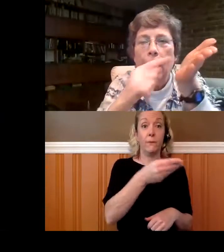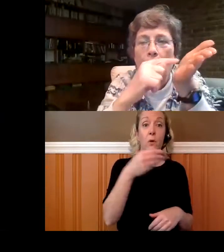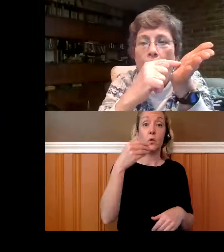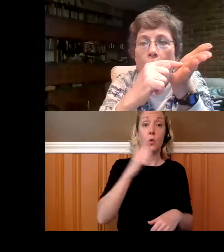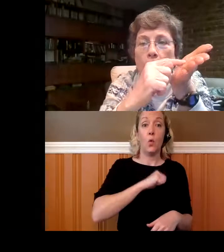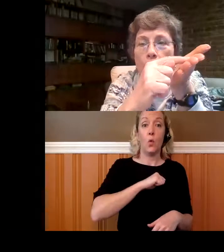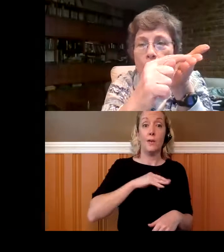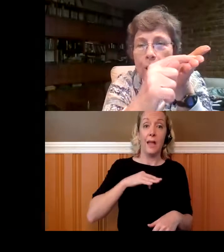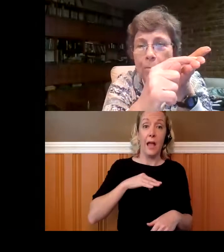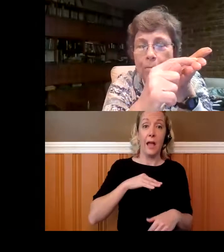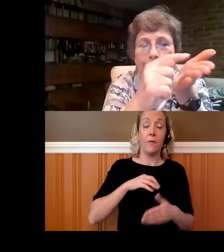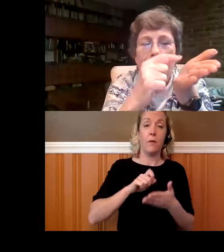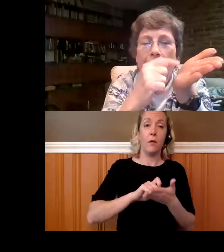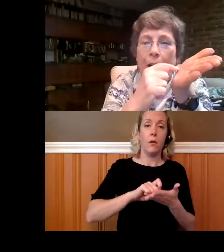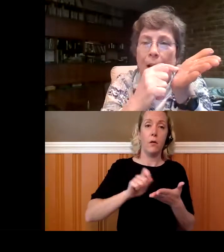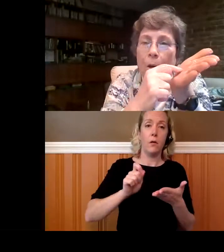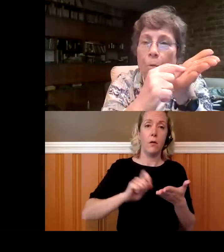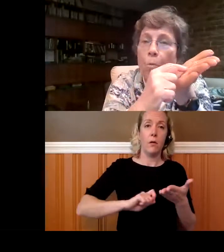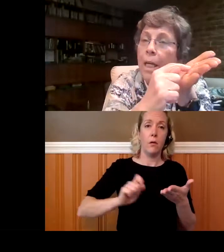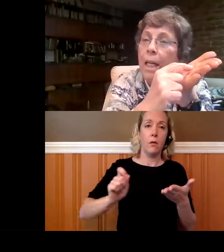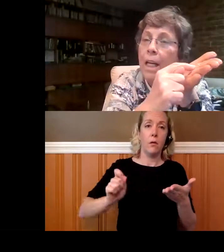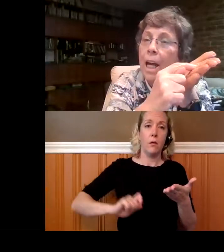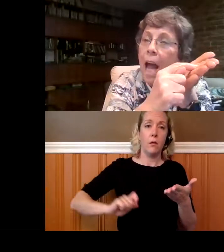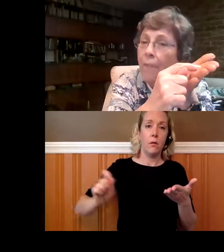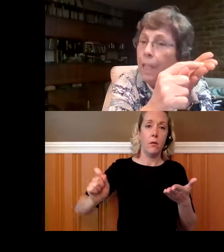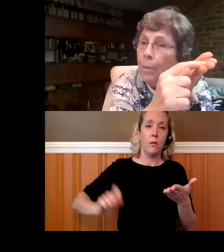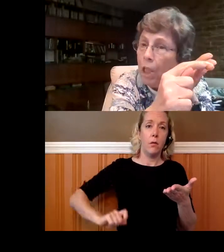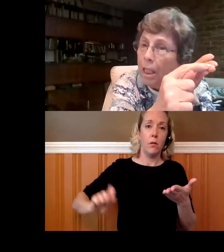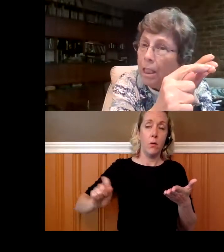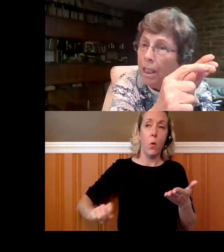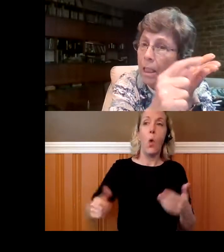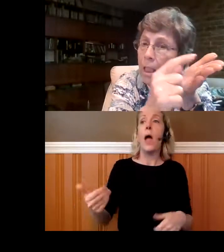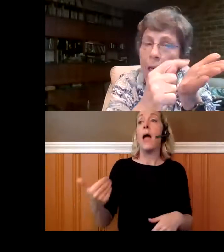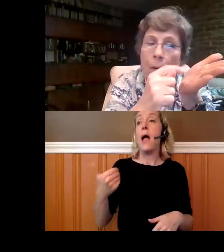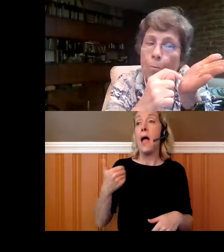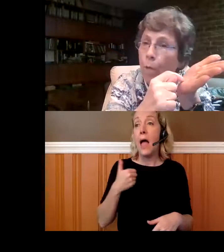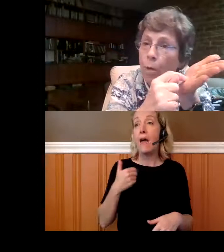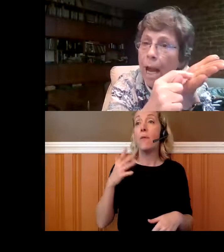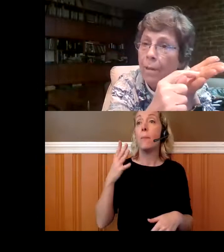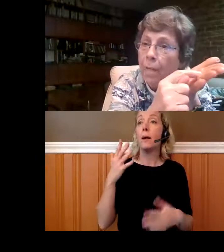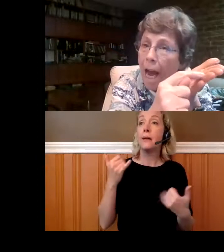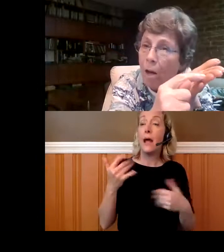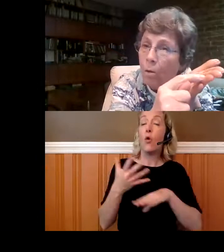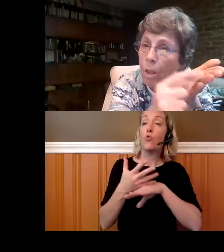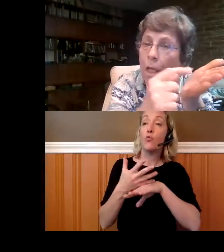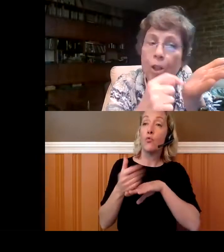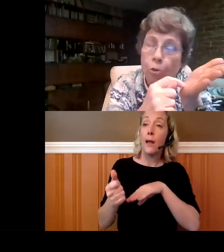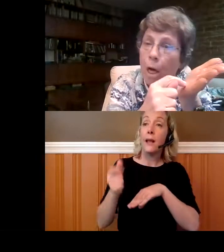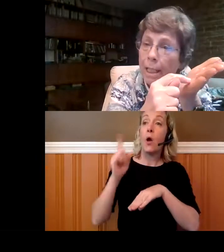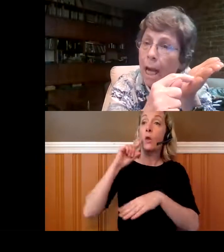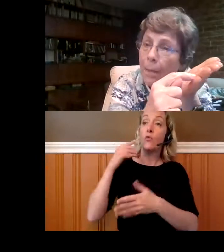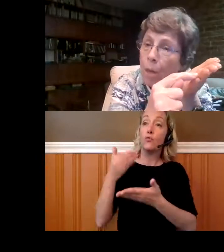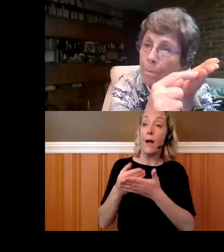We have thingamajigs, but we don't have them now. The truck is coming on Monday. You could get them on